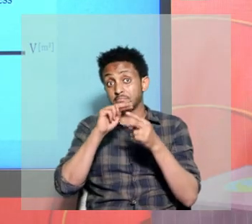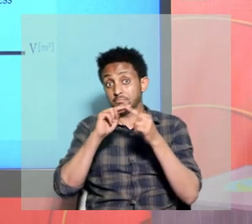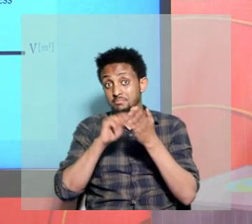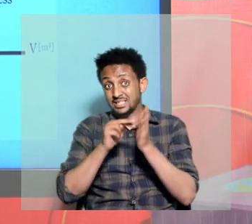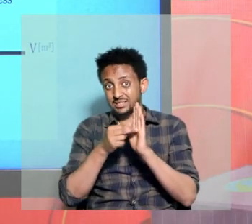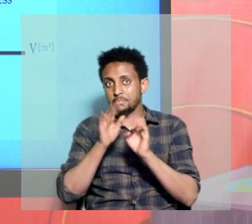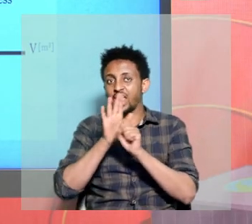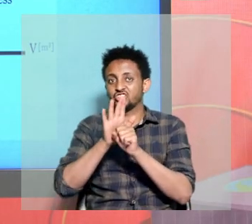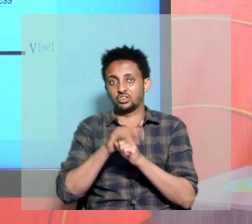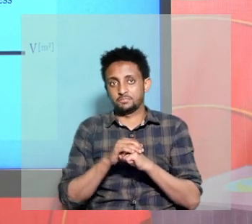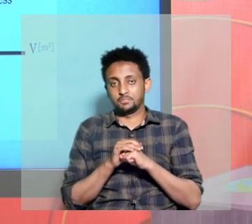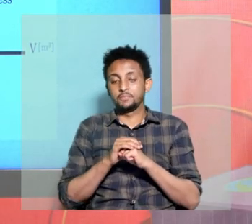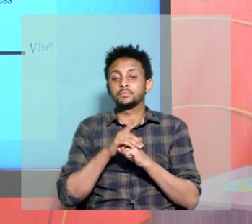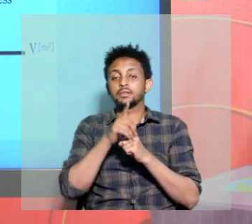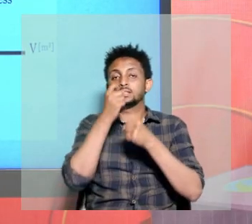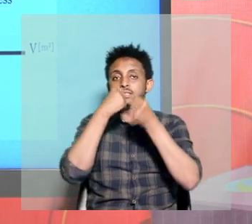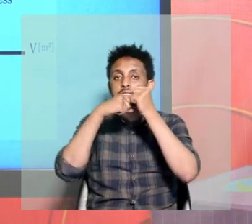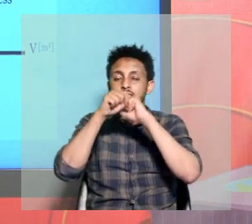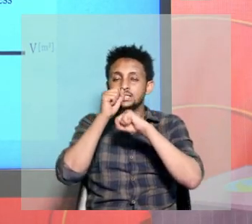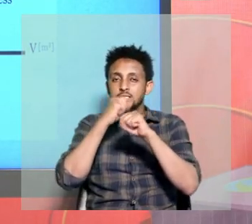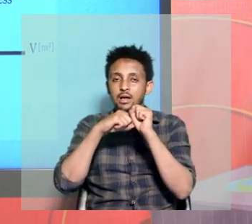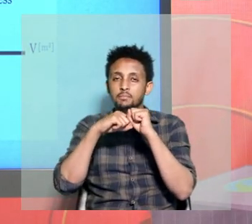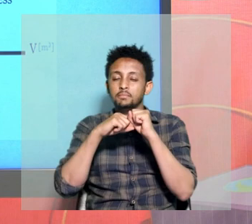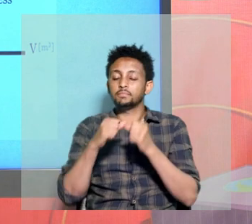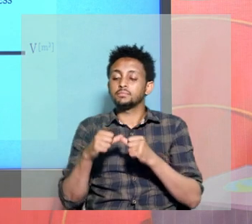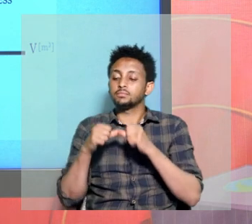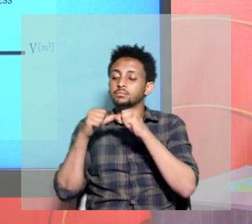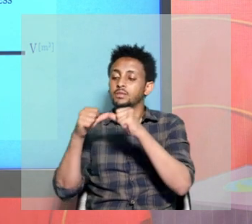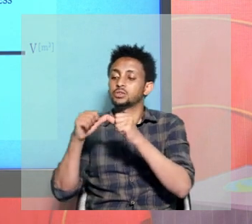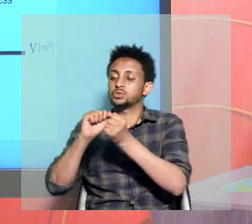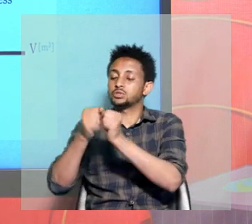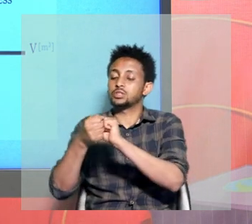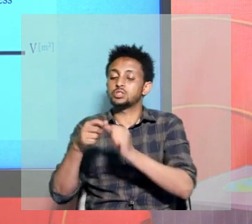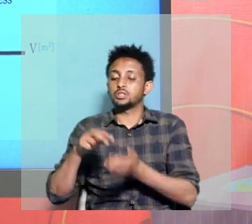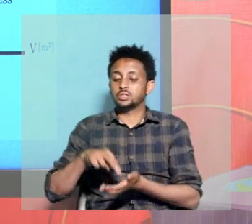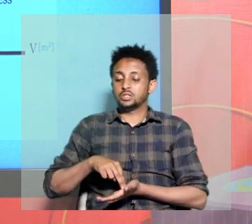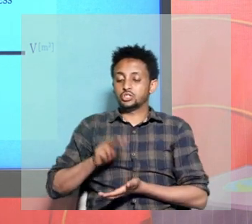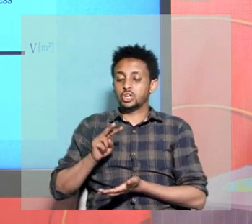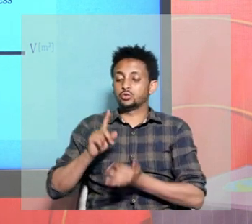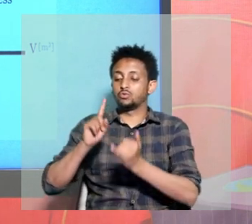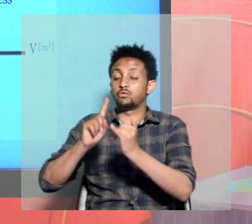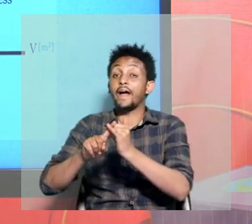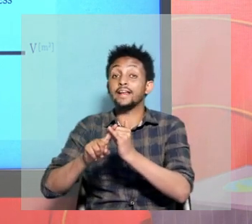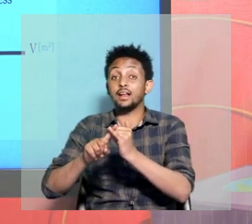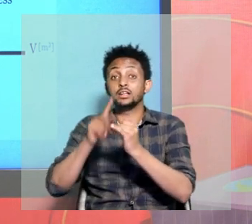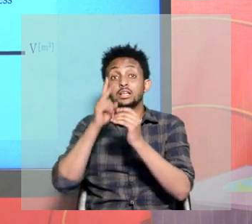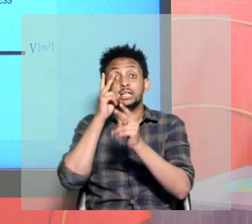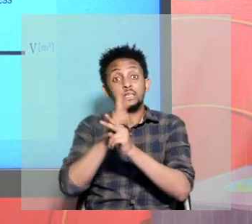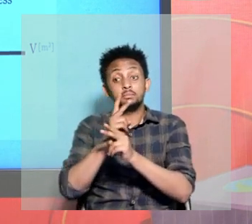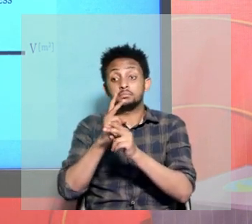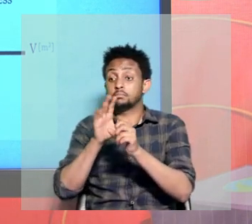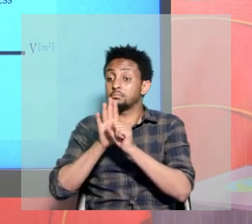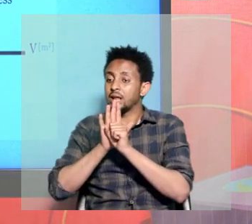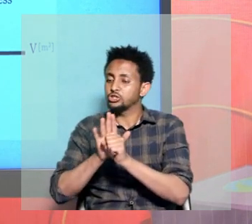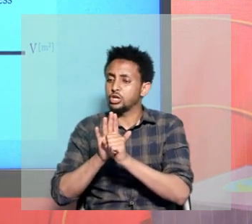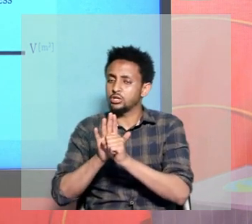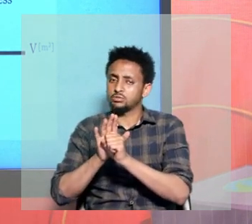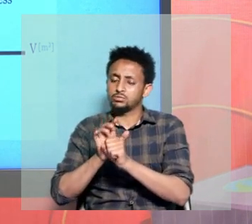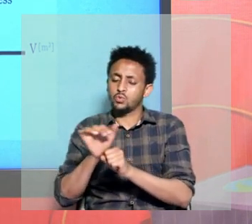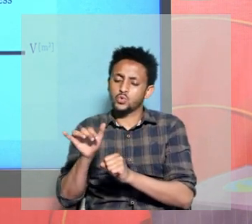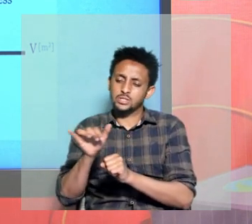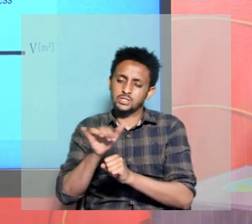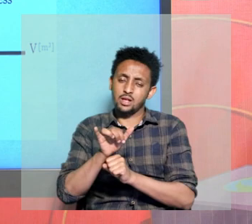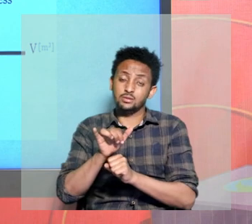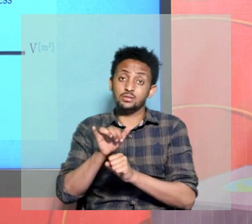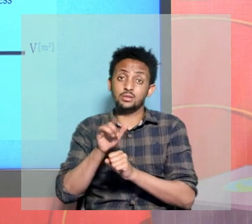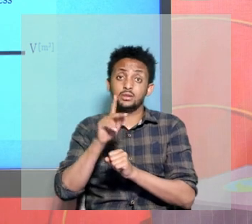you have a system, and this system tends to change from initial state to the final state, keeping the pressure constant.